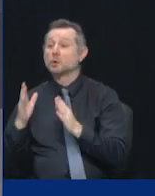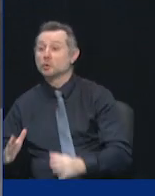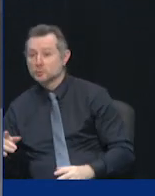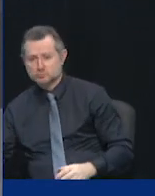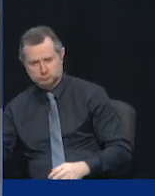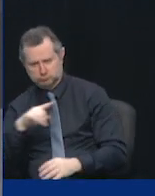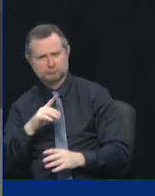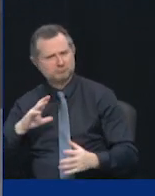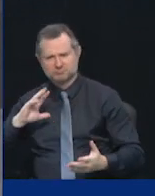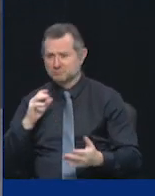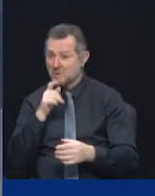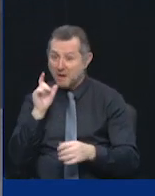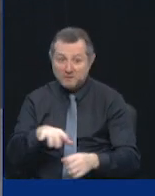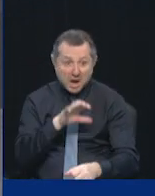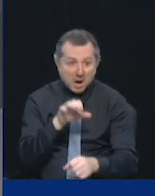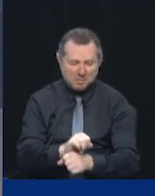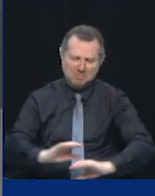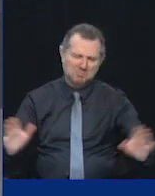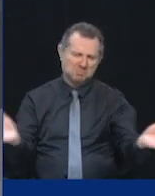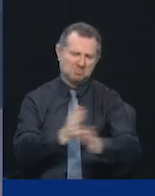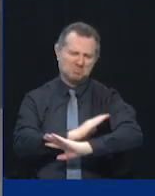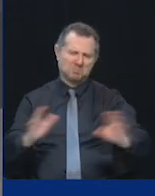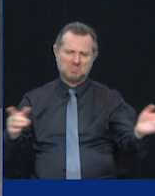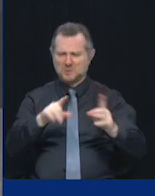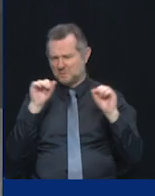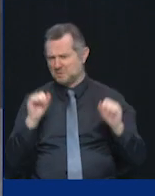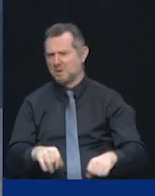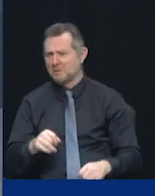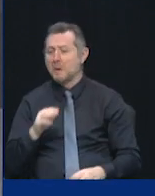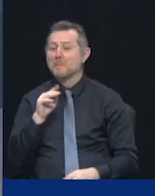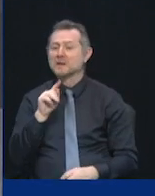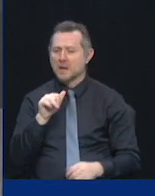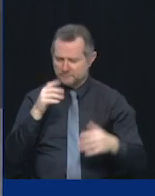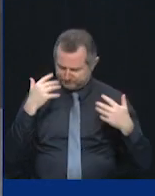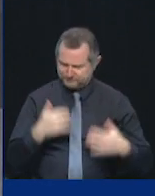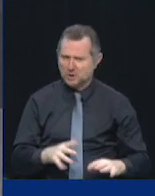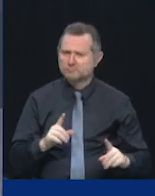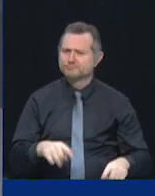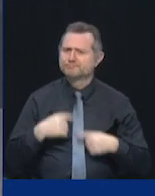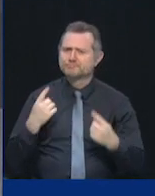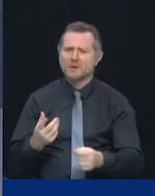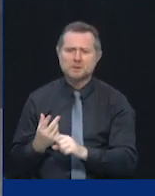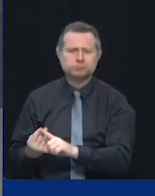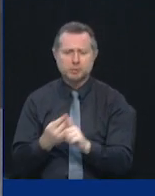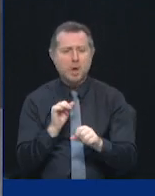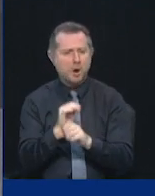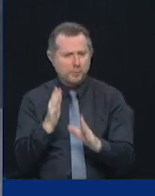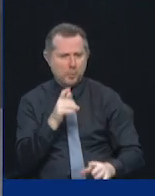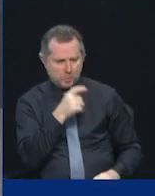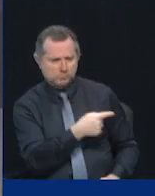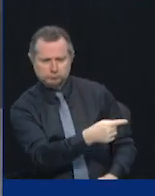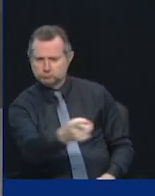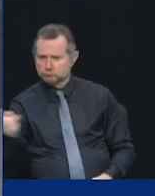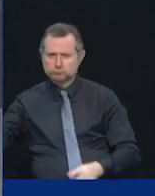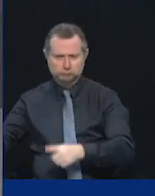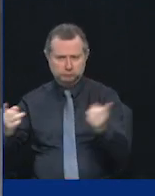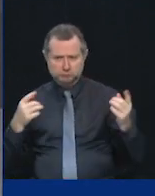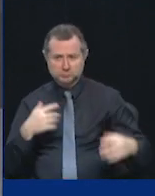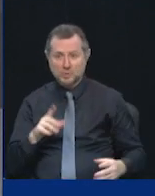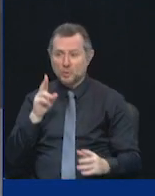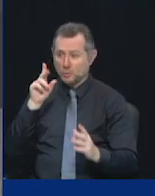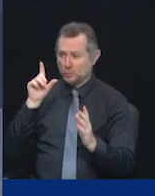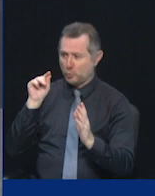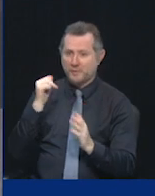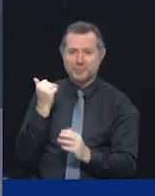basis. The MTA has already been administering vaccines to our employees since January 13th, shortly after vaccines